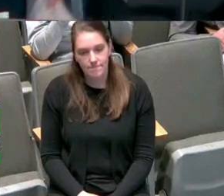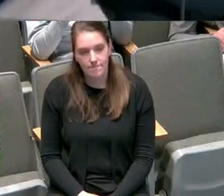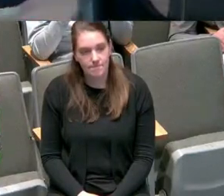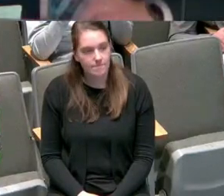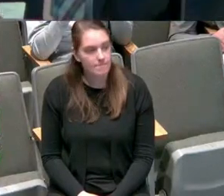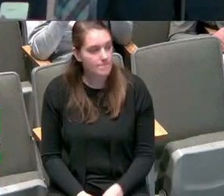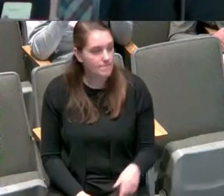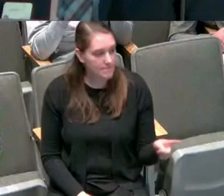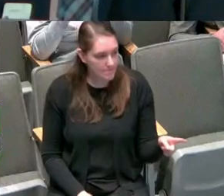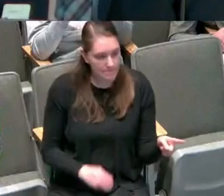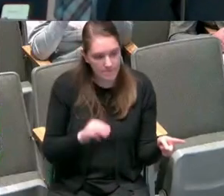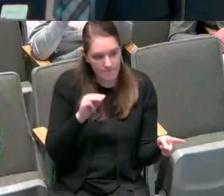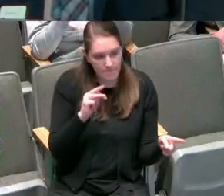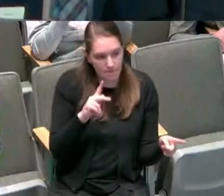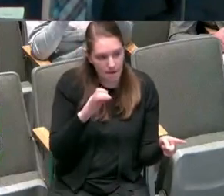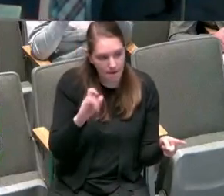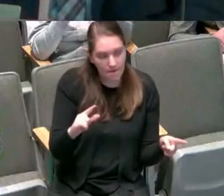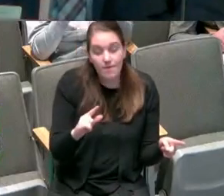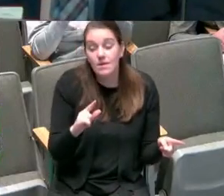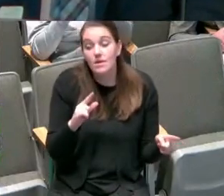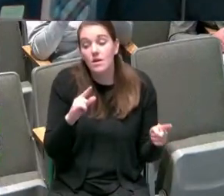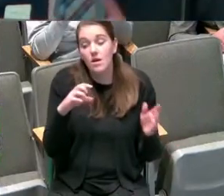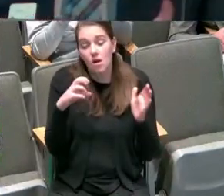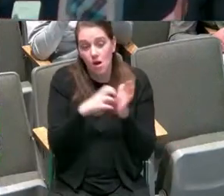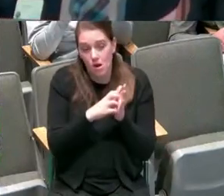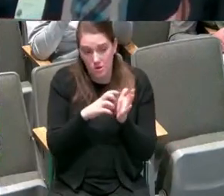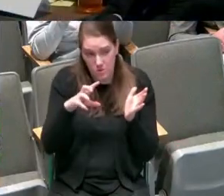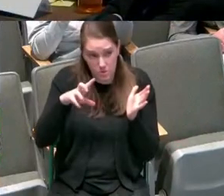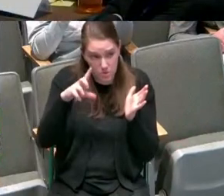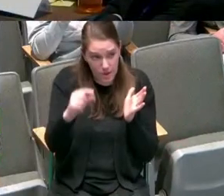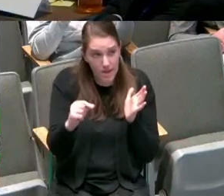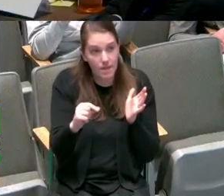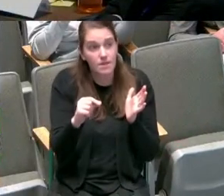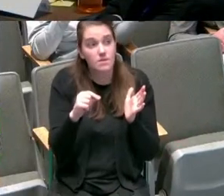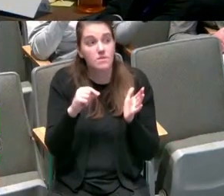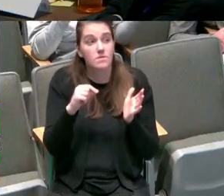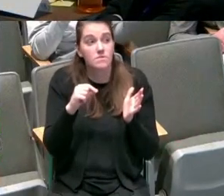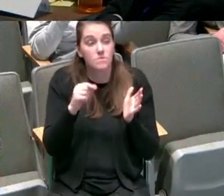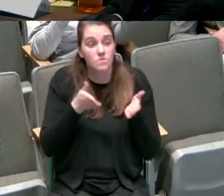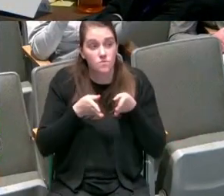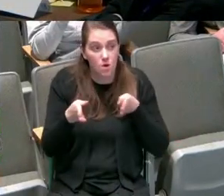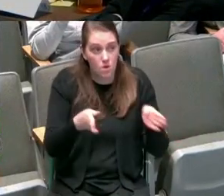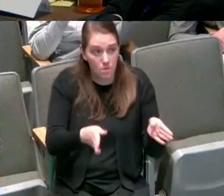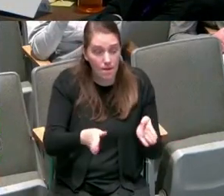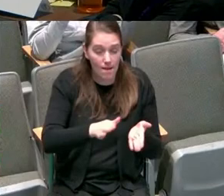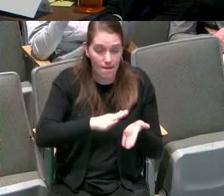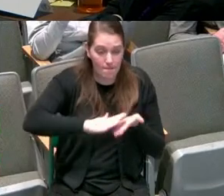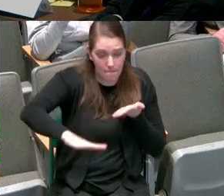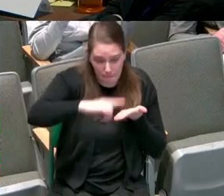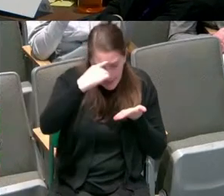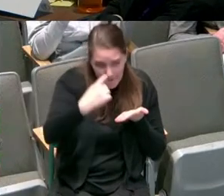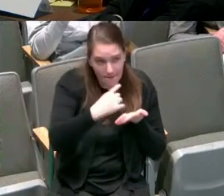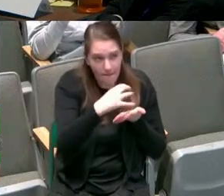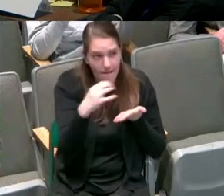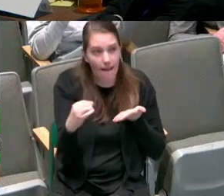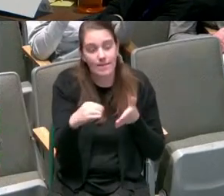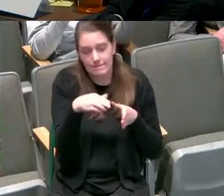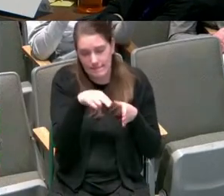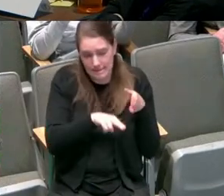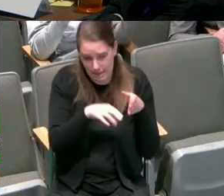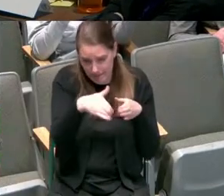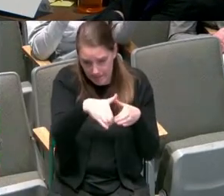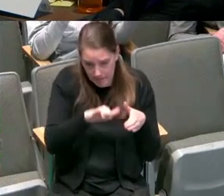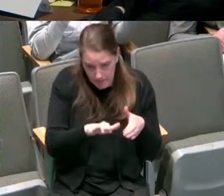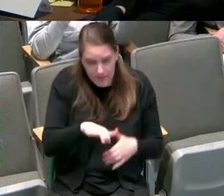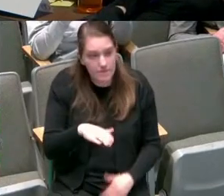article 20. roadway Paving Pratt way and cemeteries we move the motion as printed in the Warren articles